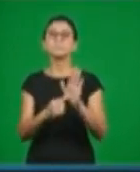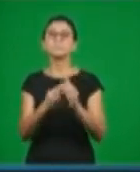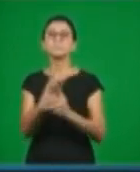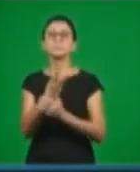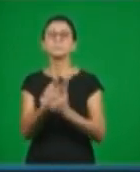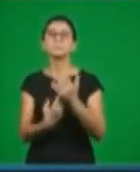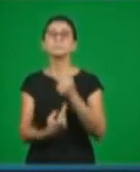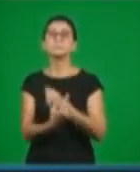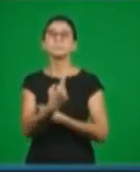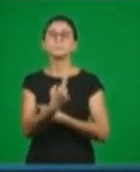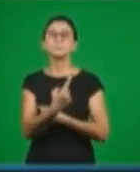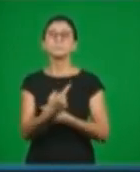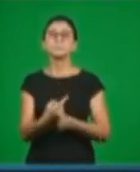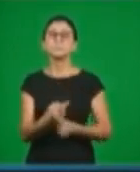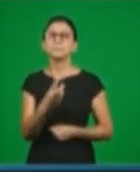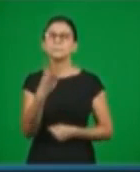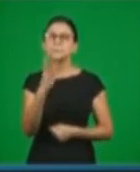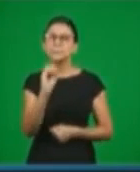the Trinity.